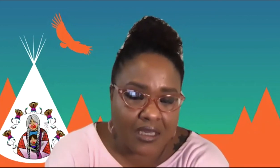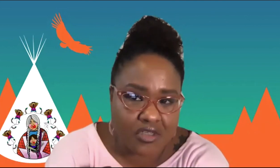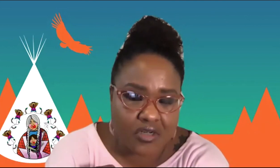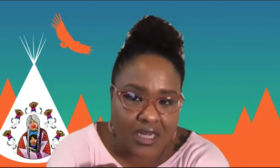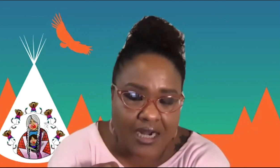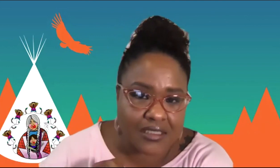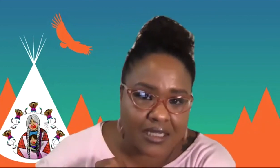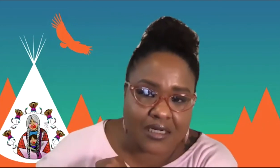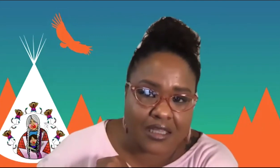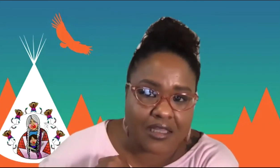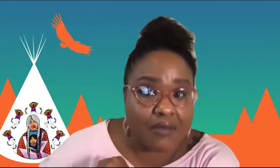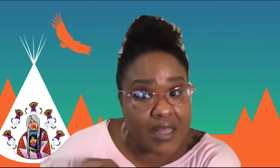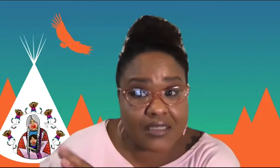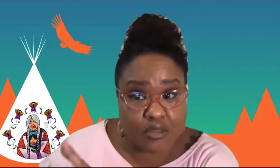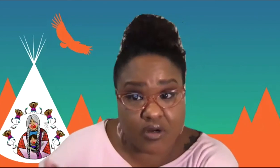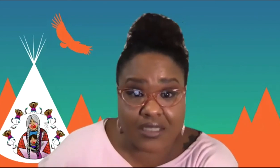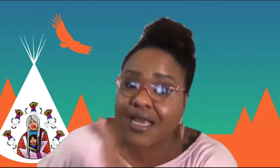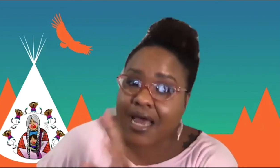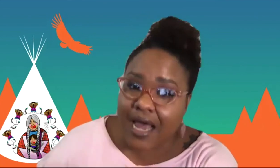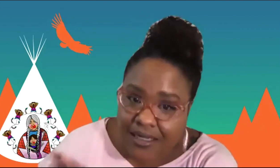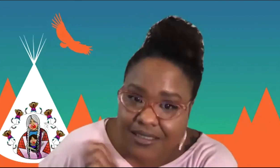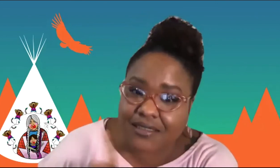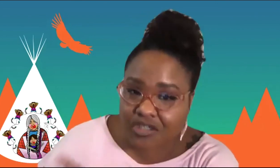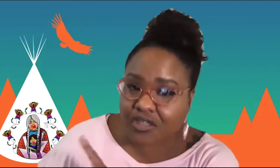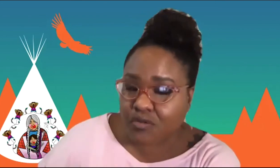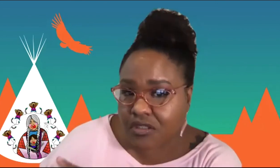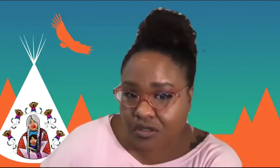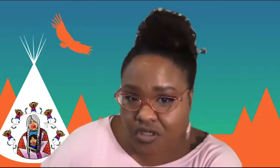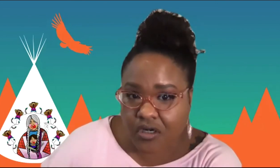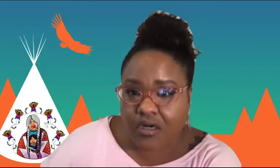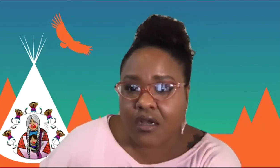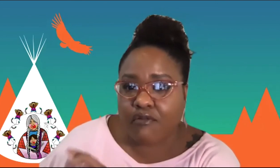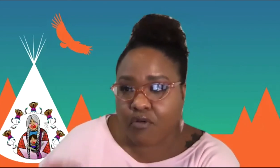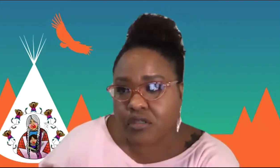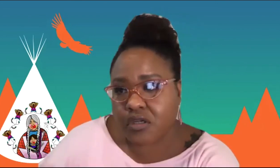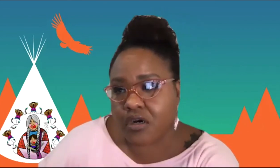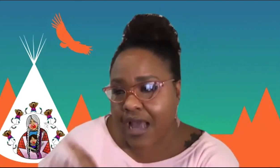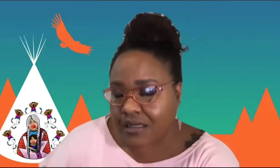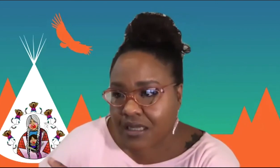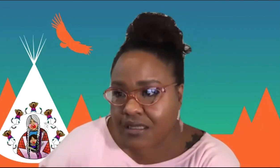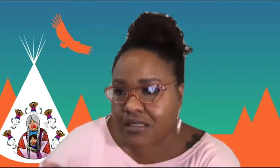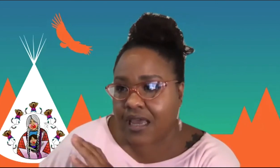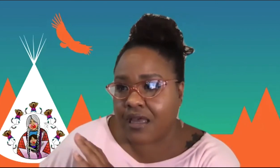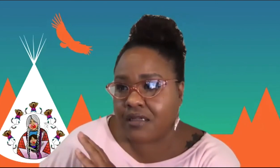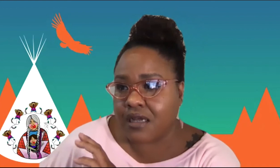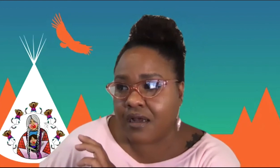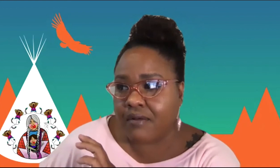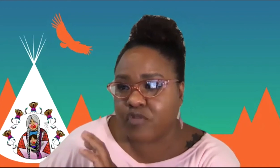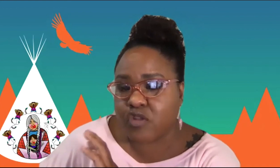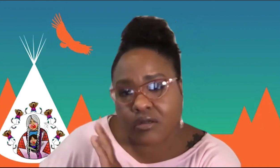unique history in the United States. And I think that Melanie's experience as an Indigenous researcher affords her access